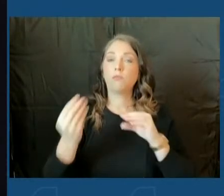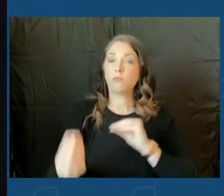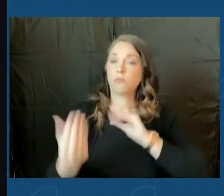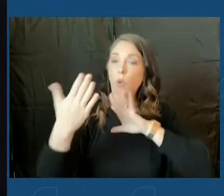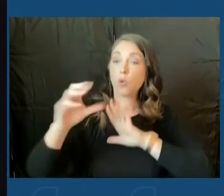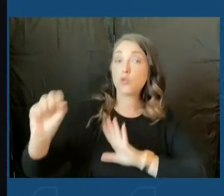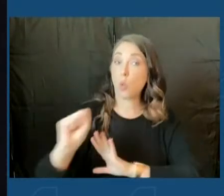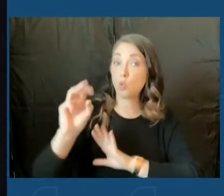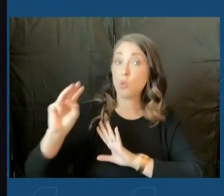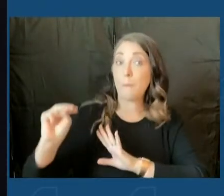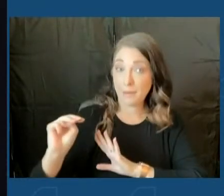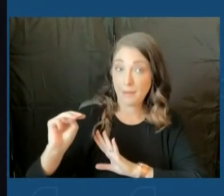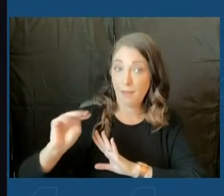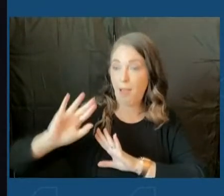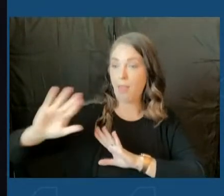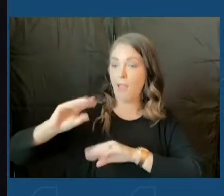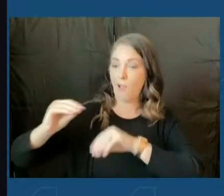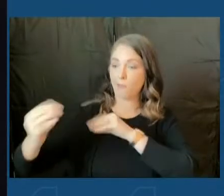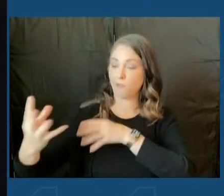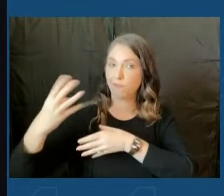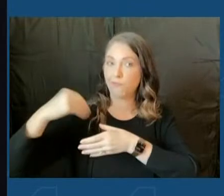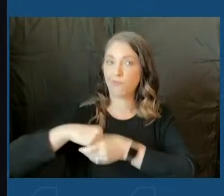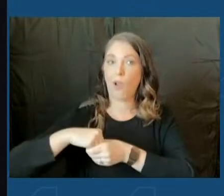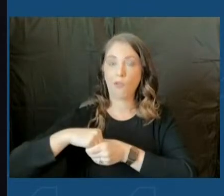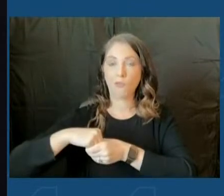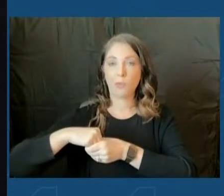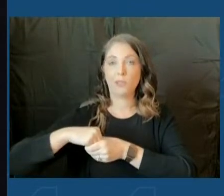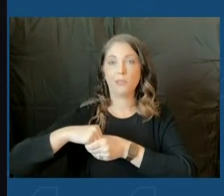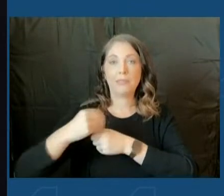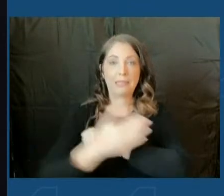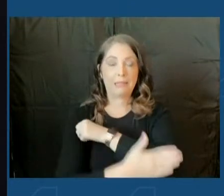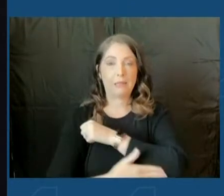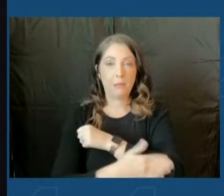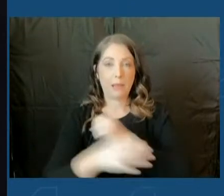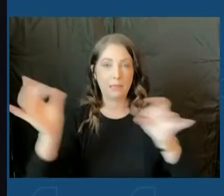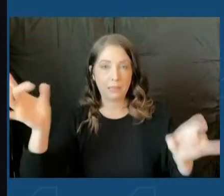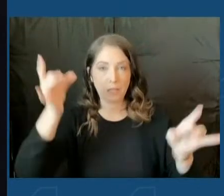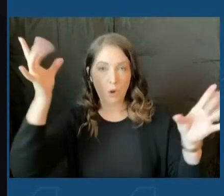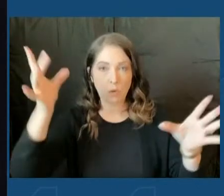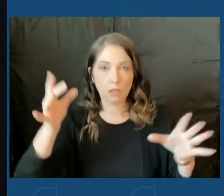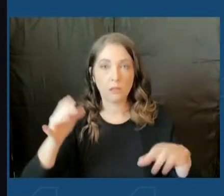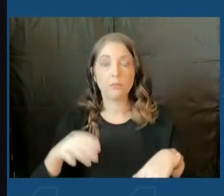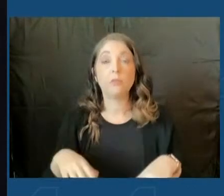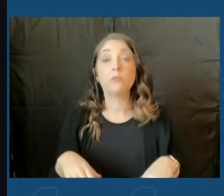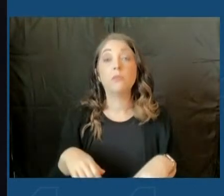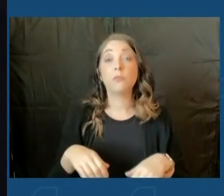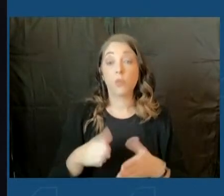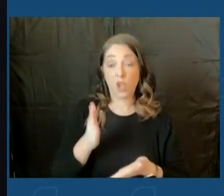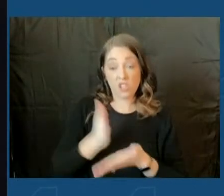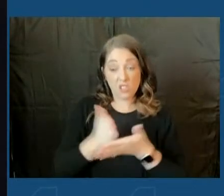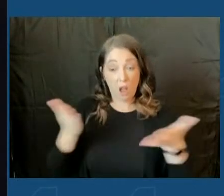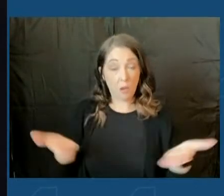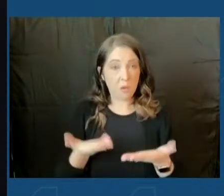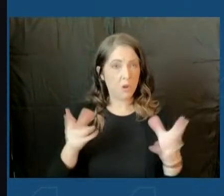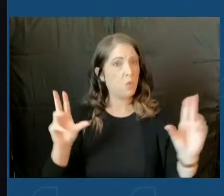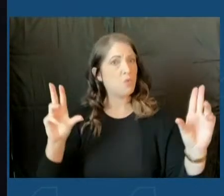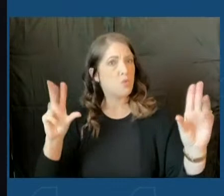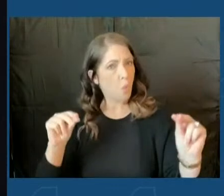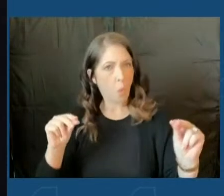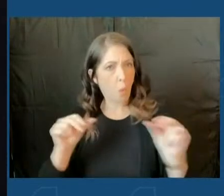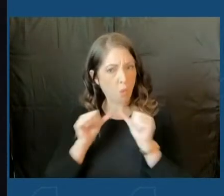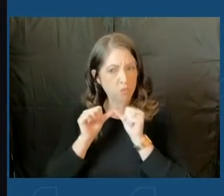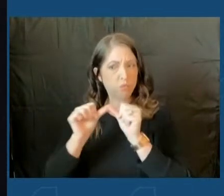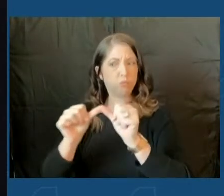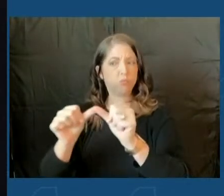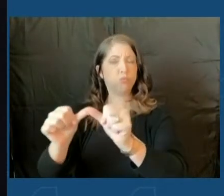of domestic terrorism. But we won't stop here. We will continue working to end the scourge of gun violence so no